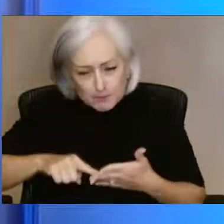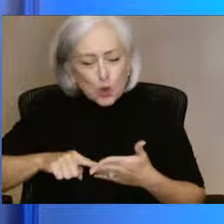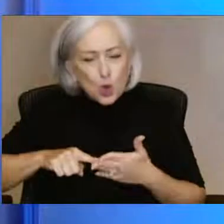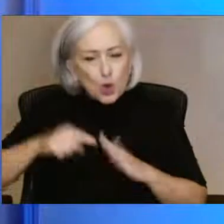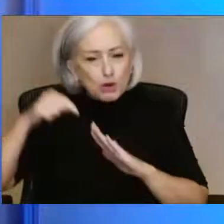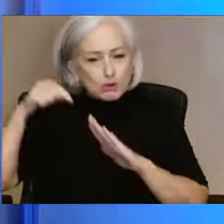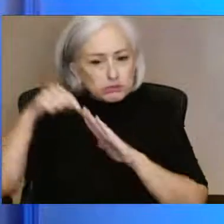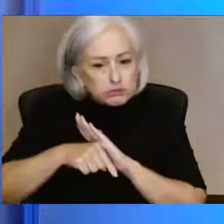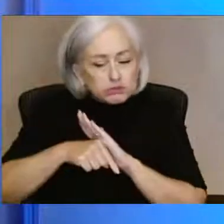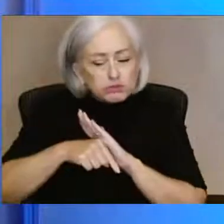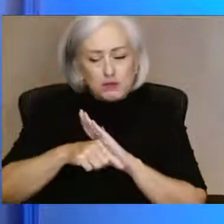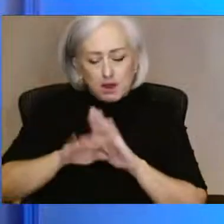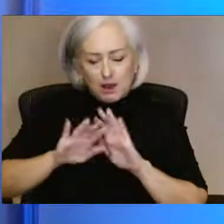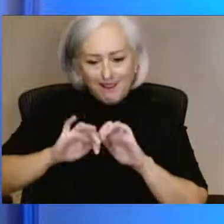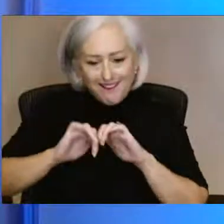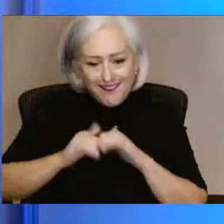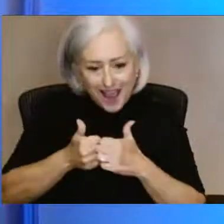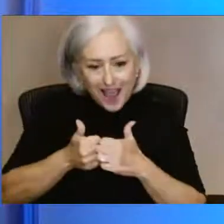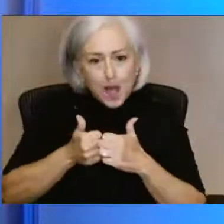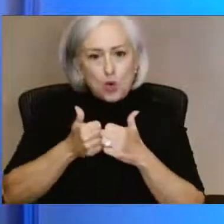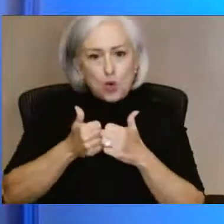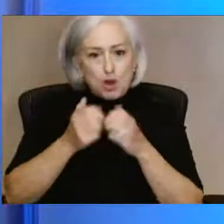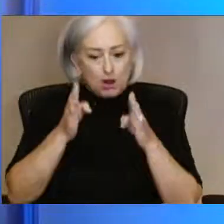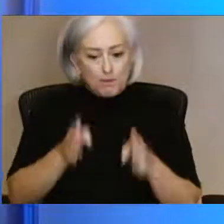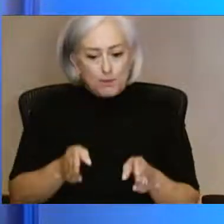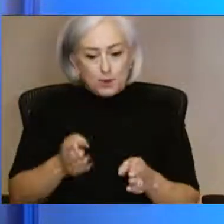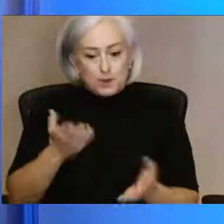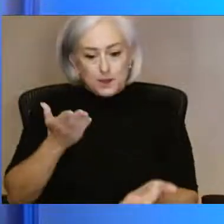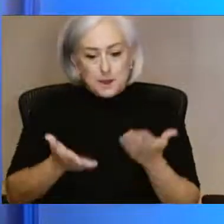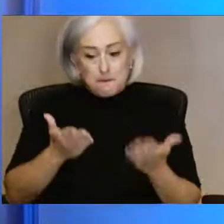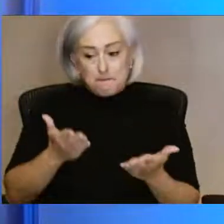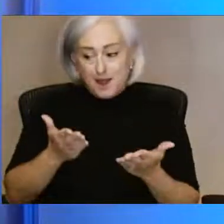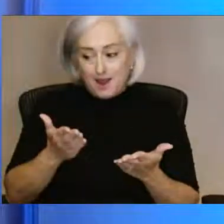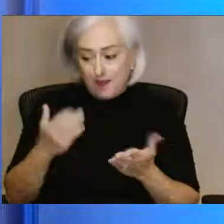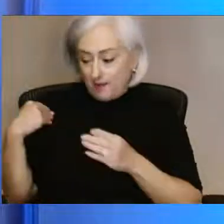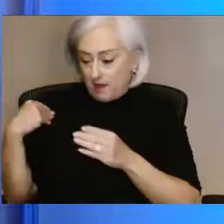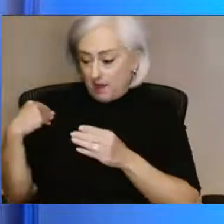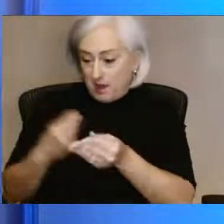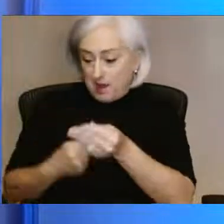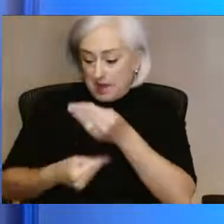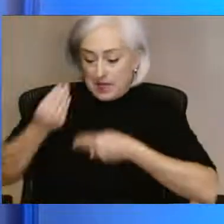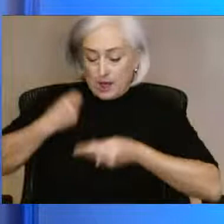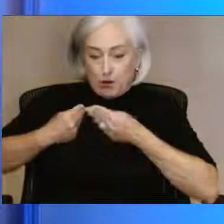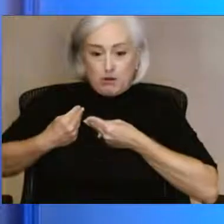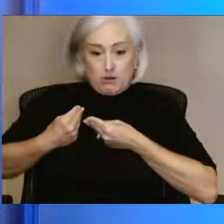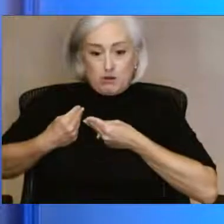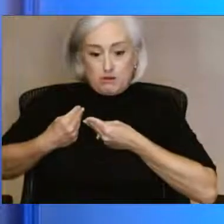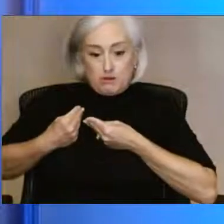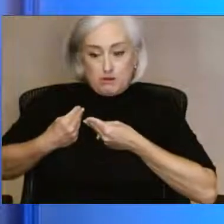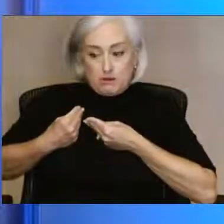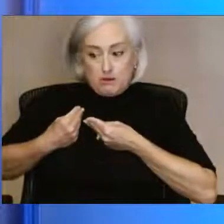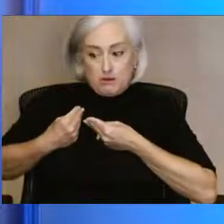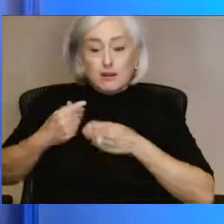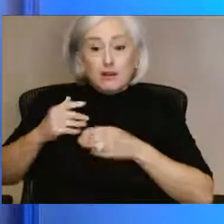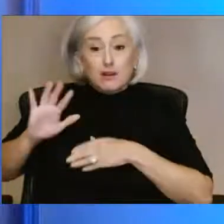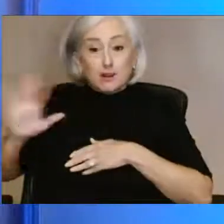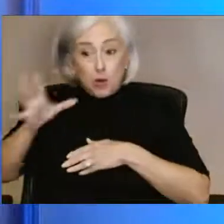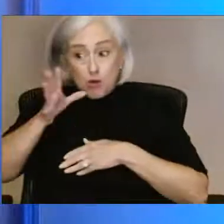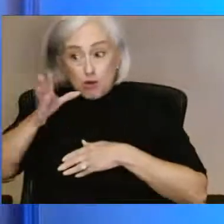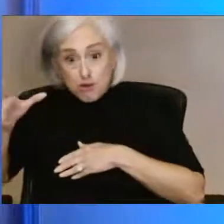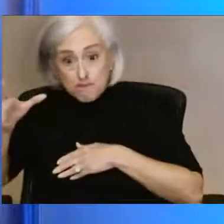way that a person might be predisposed to cancer, but they are inherited from your parents. And so we really need